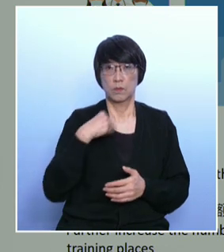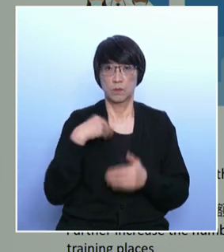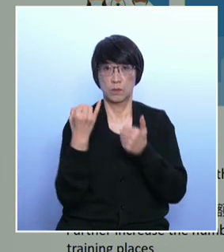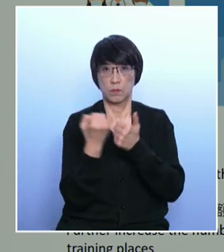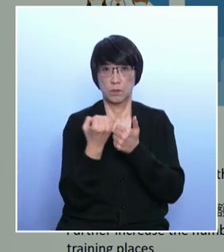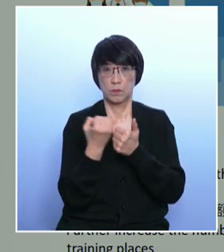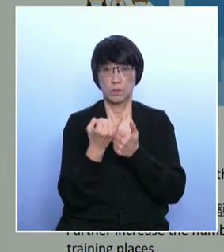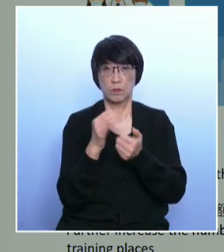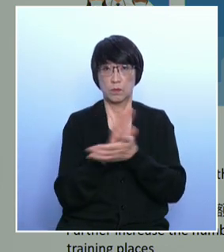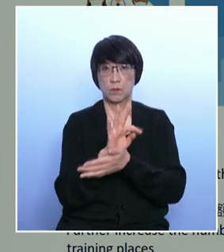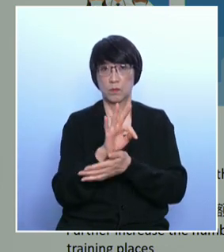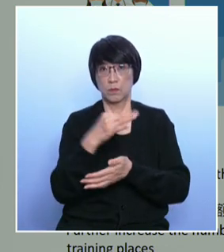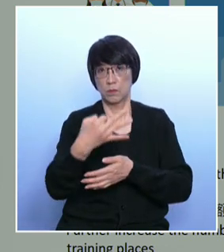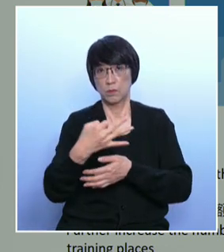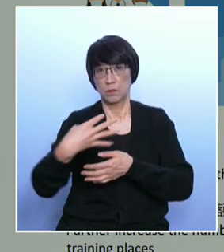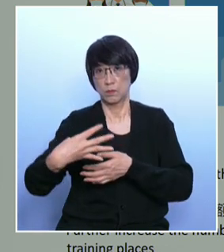hostels.